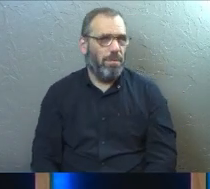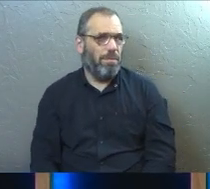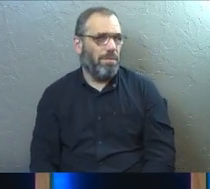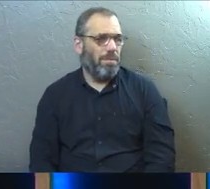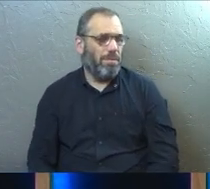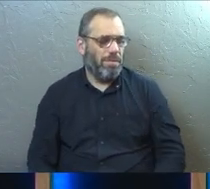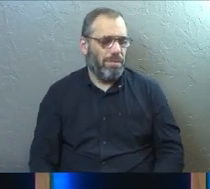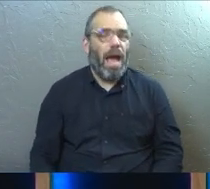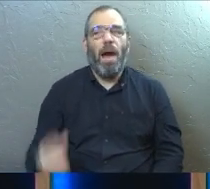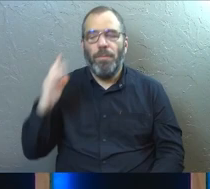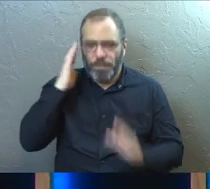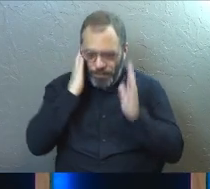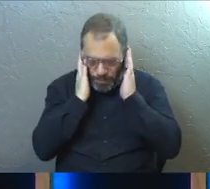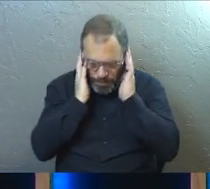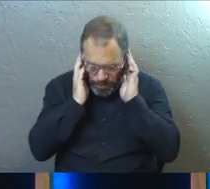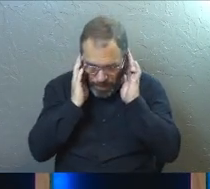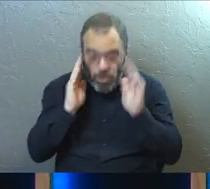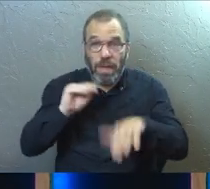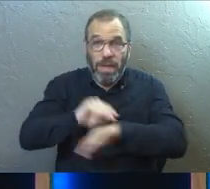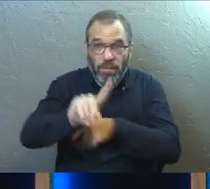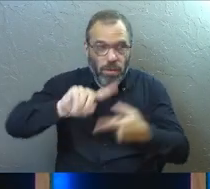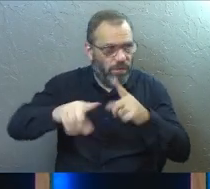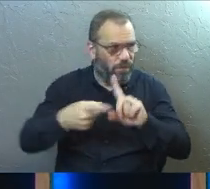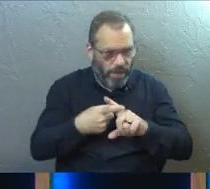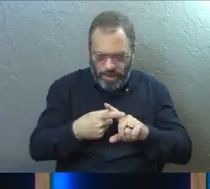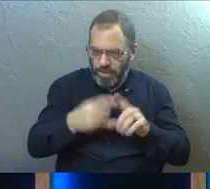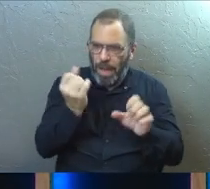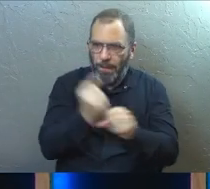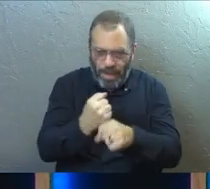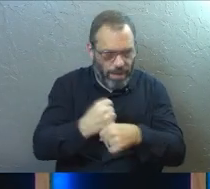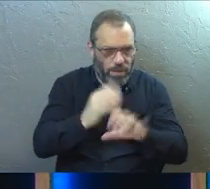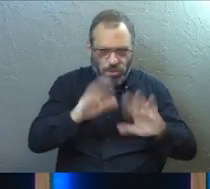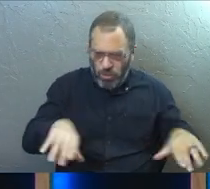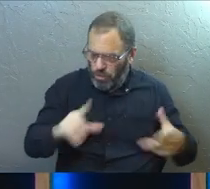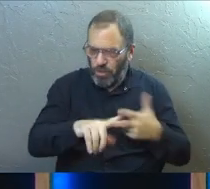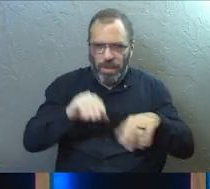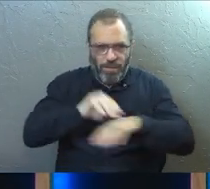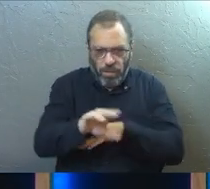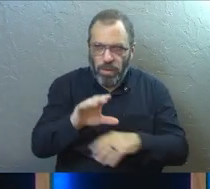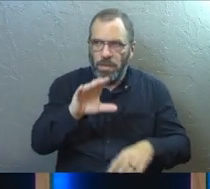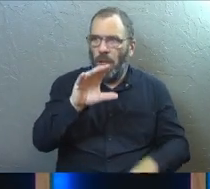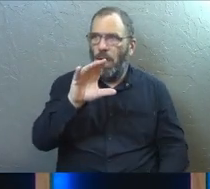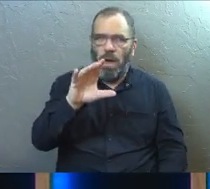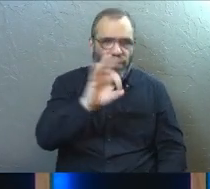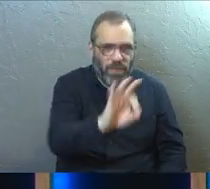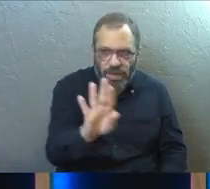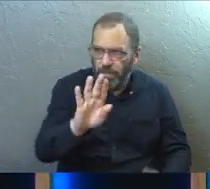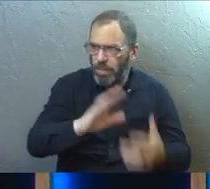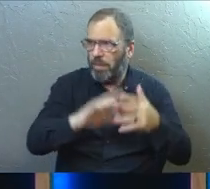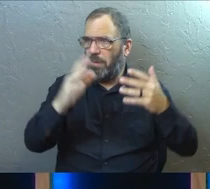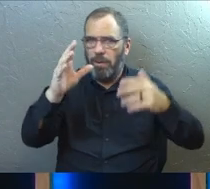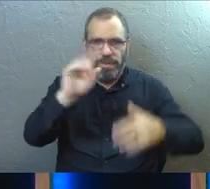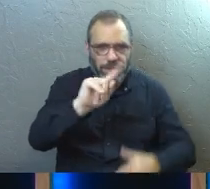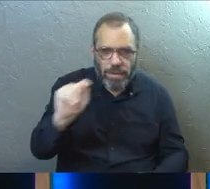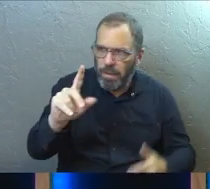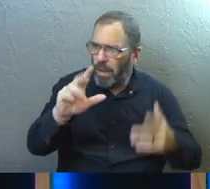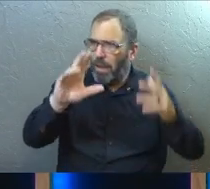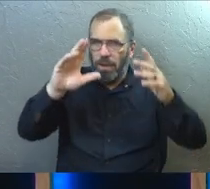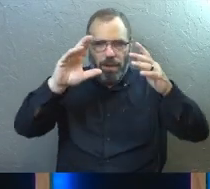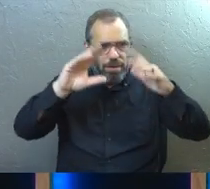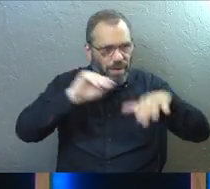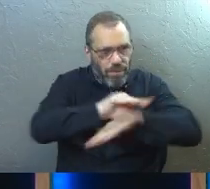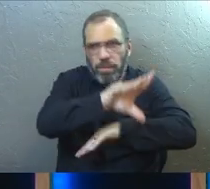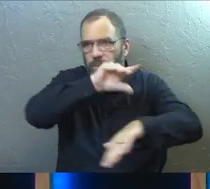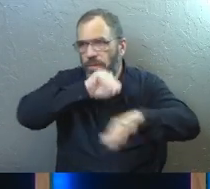And we're going to have kids and we're going to influence our friends. We're going to influence on social media. We're going to influence the students that we have in our life and the employees that work at our business. We're going to